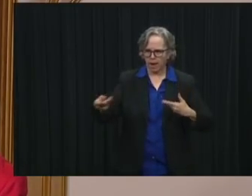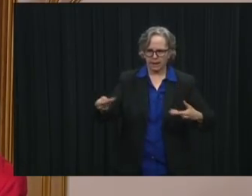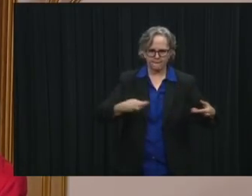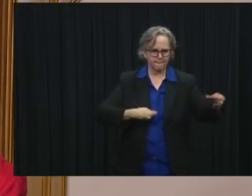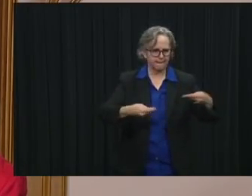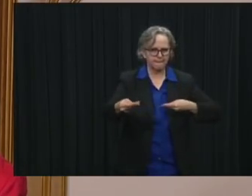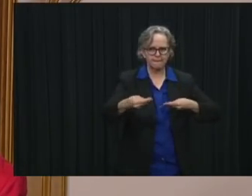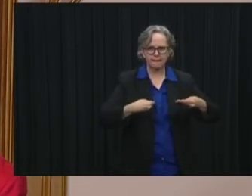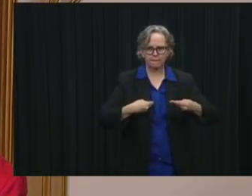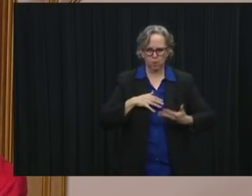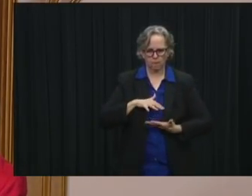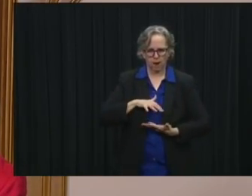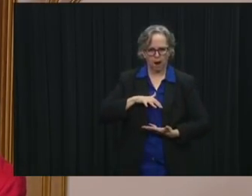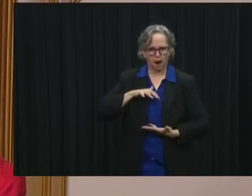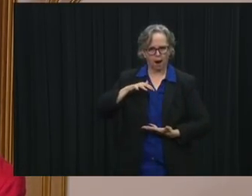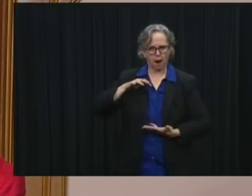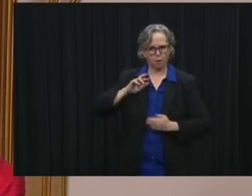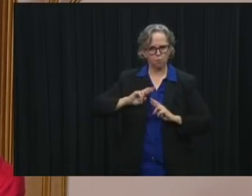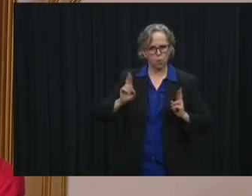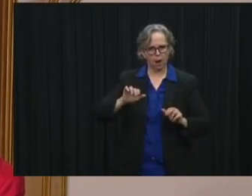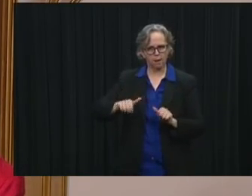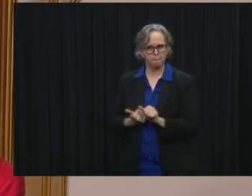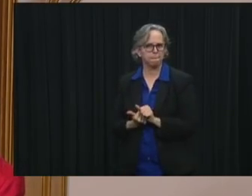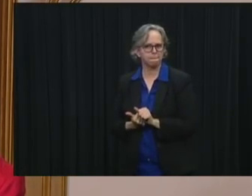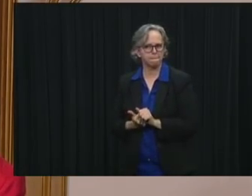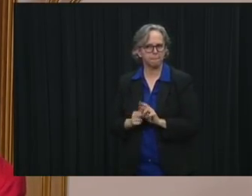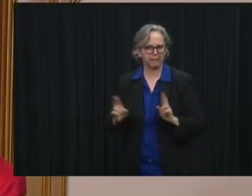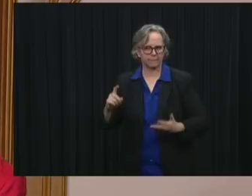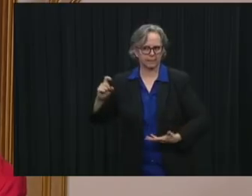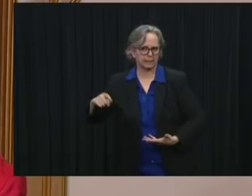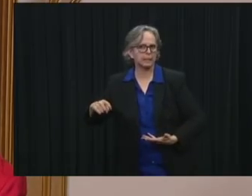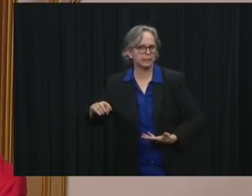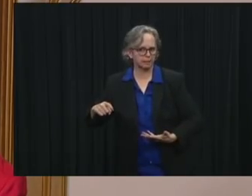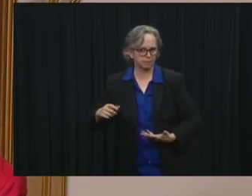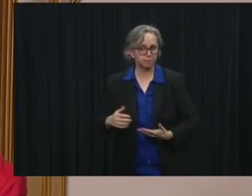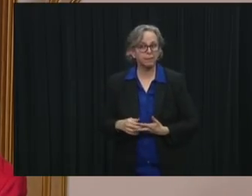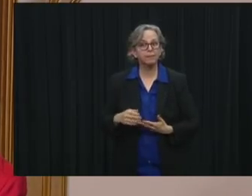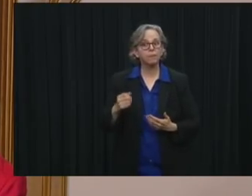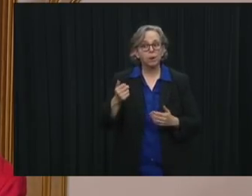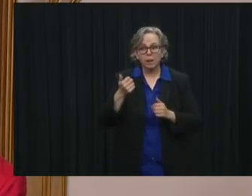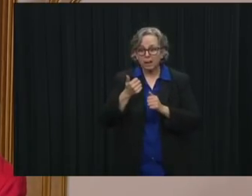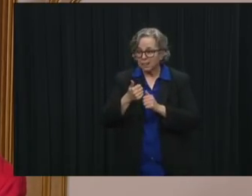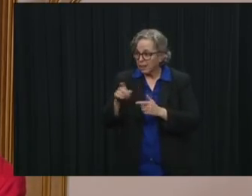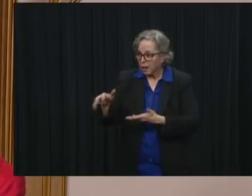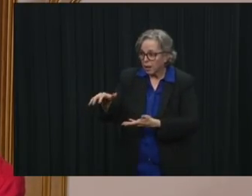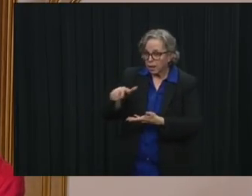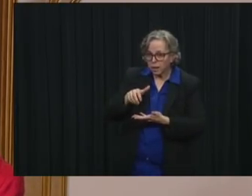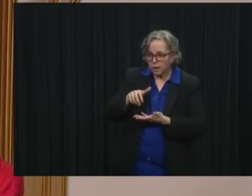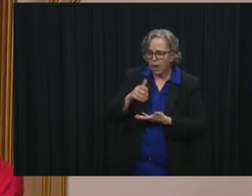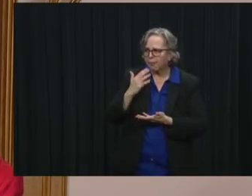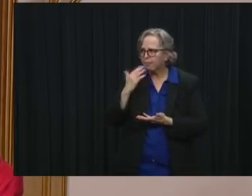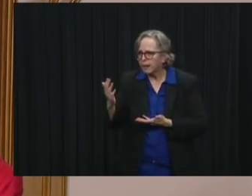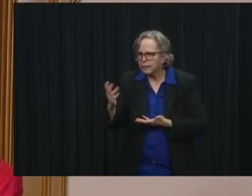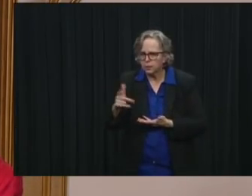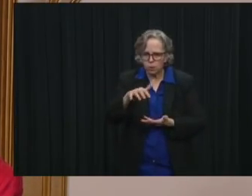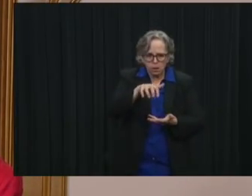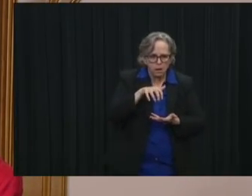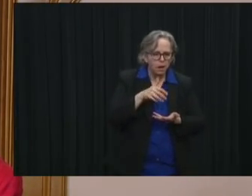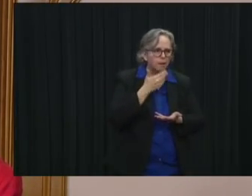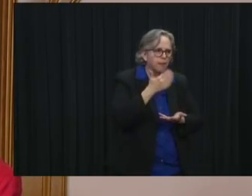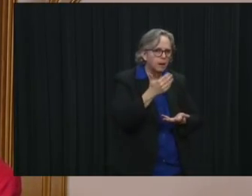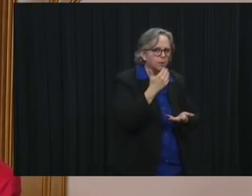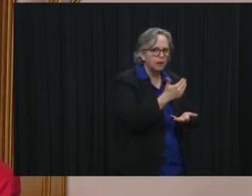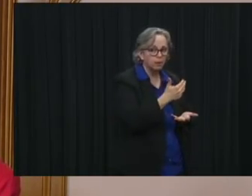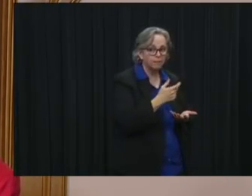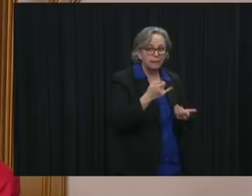ready when this surge hits. So to all of you who are doing this, thank you very, very much. If there are any of you out there that